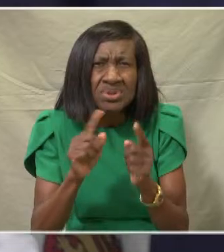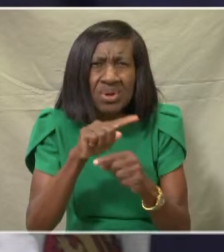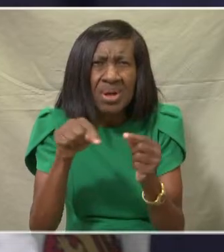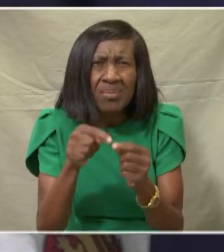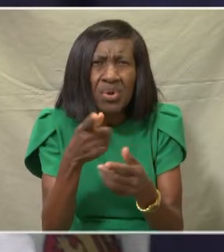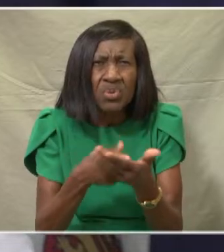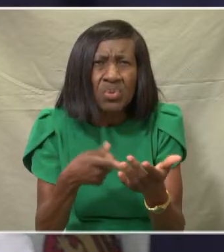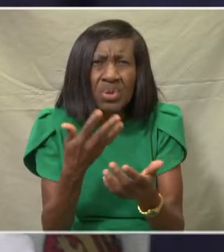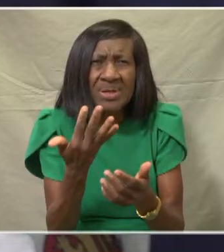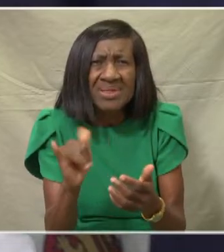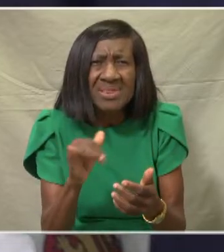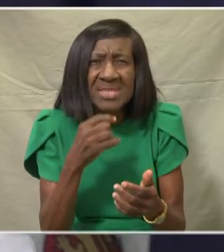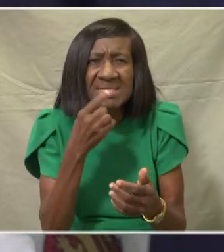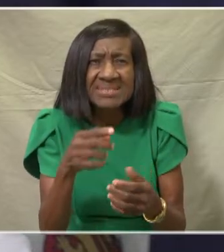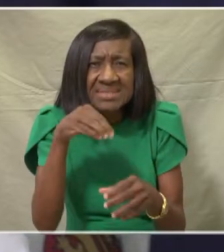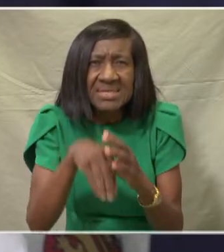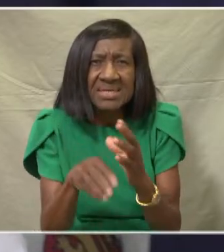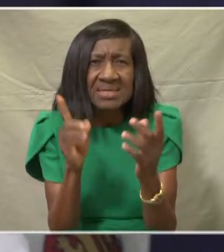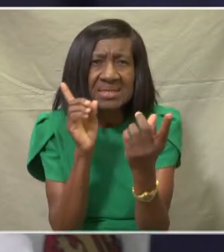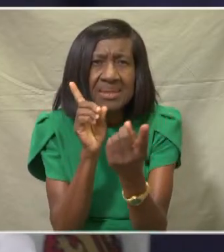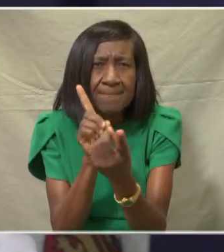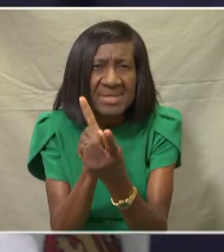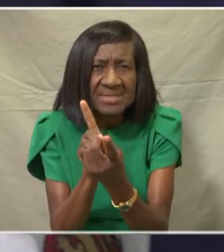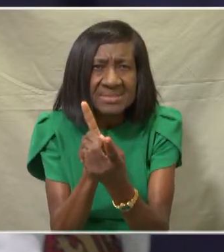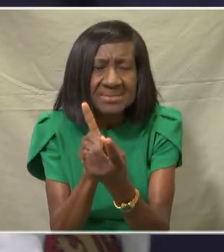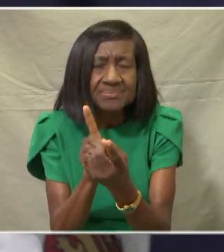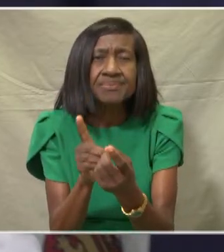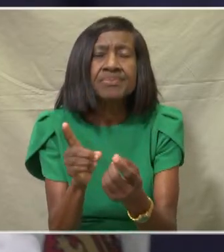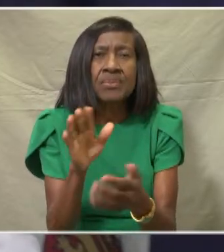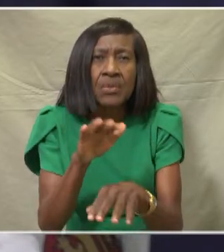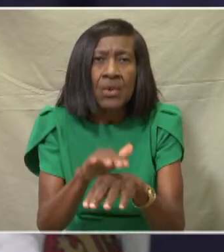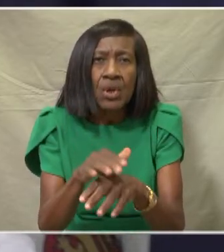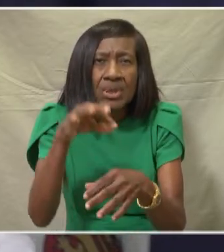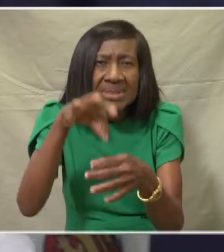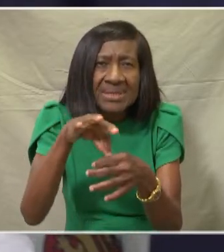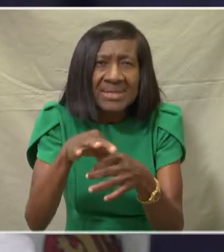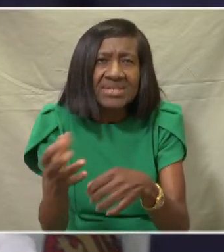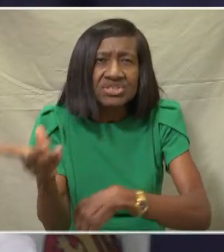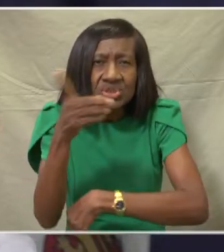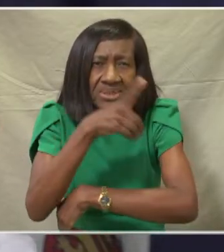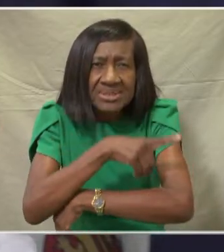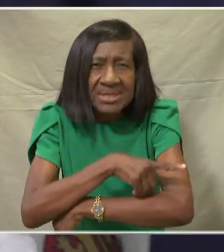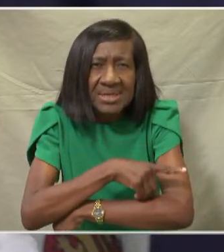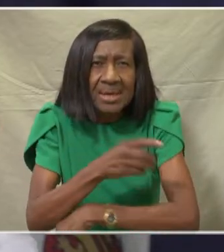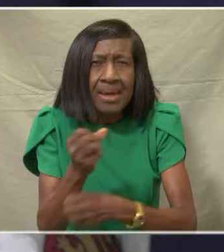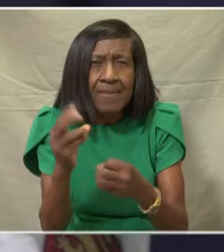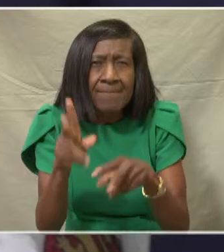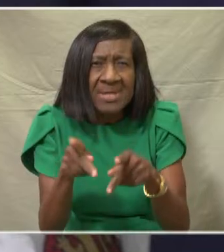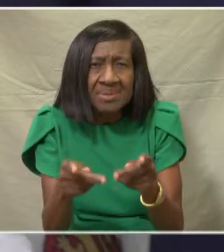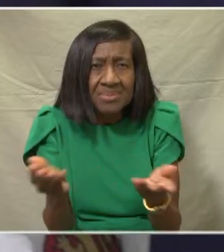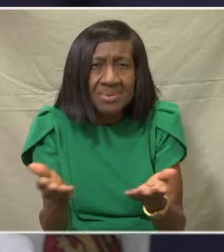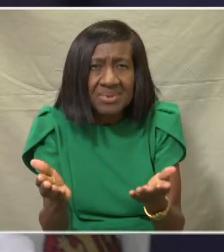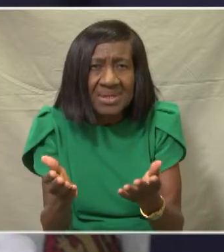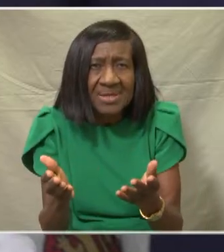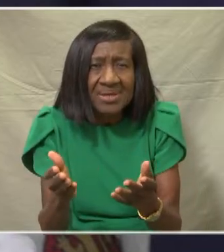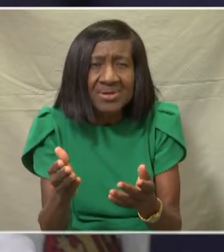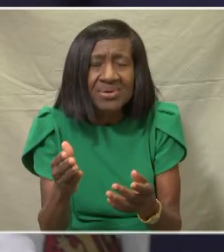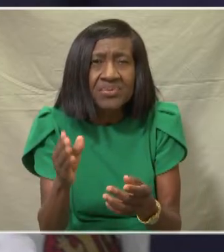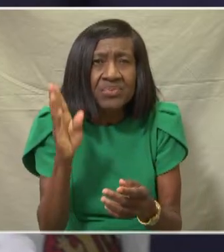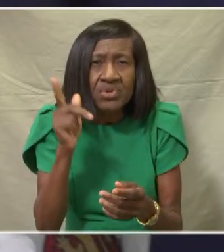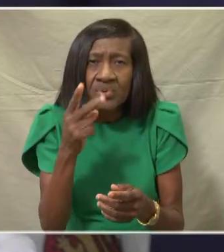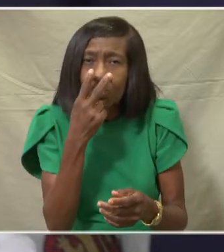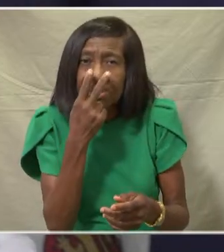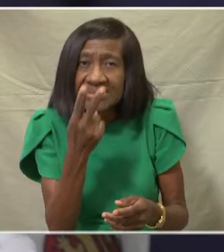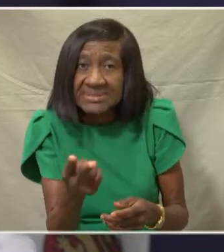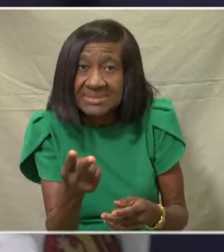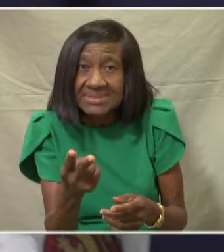on election day itself, which is going to be a long day, many of you listening here and many of you here will probably see us around on election